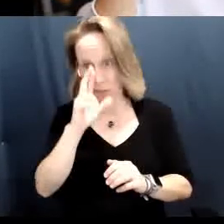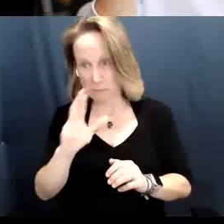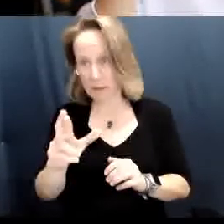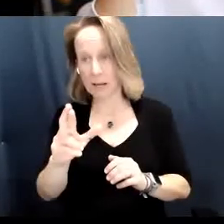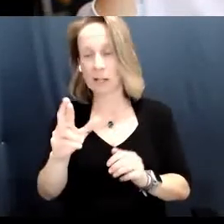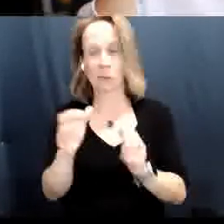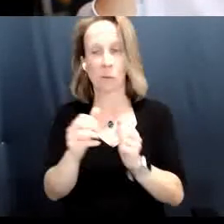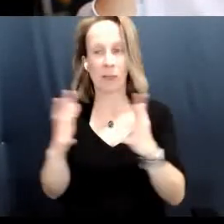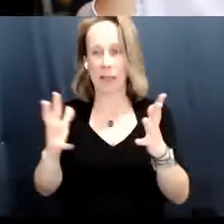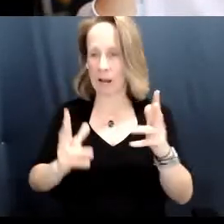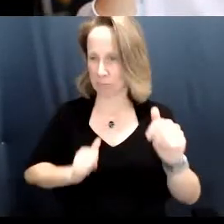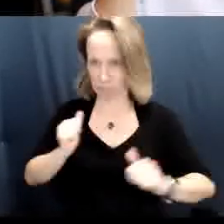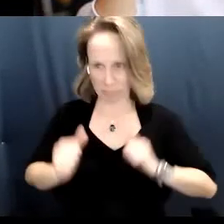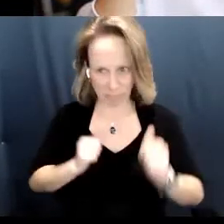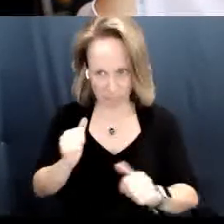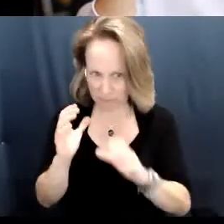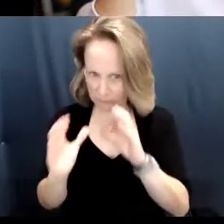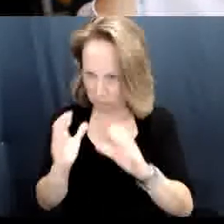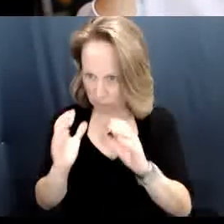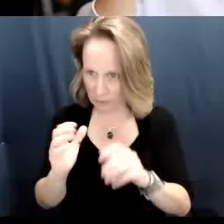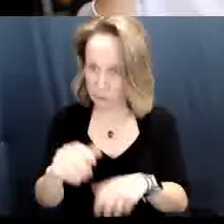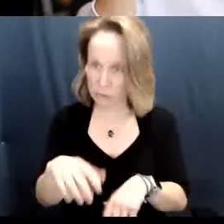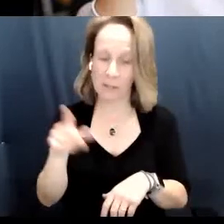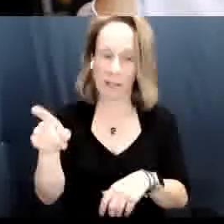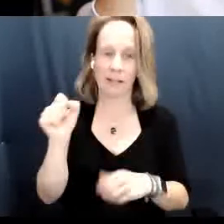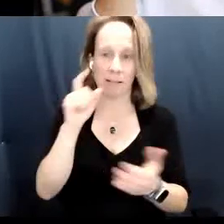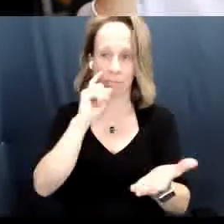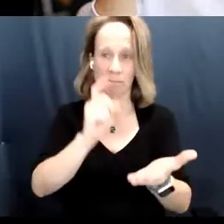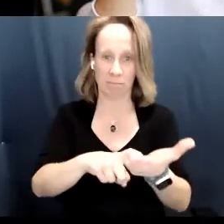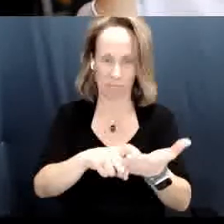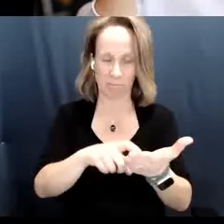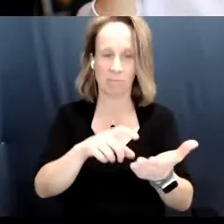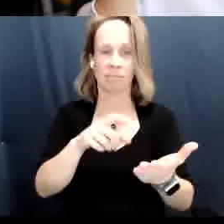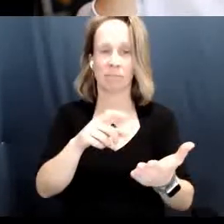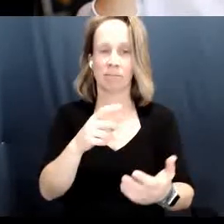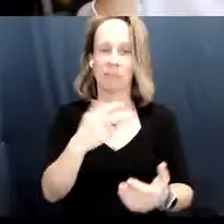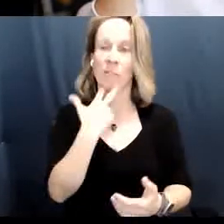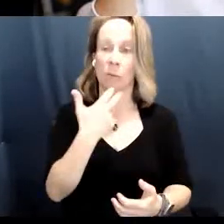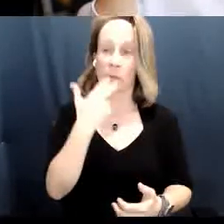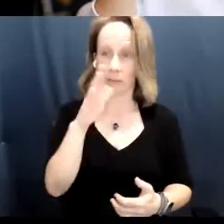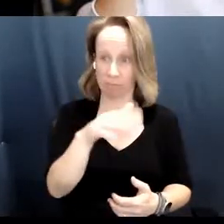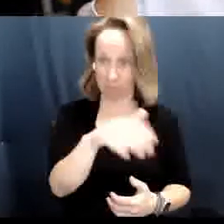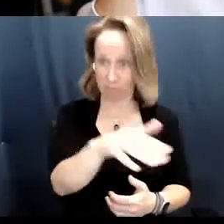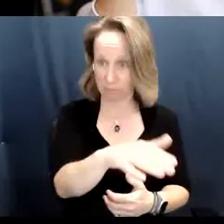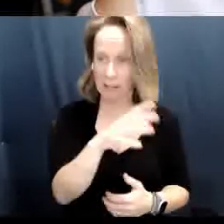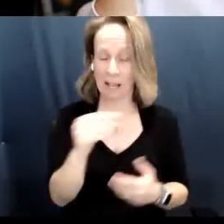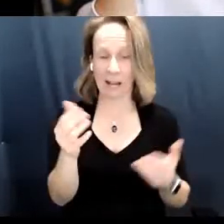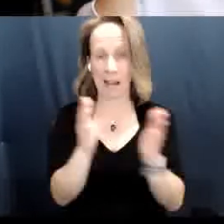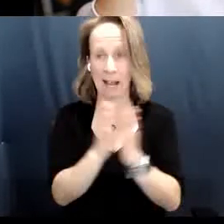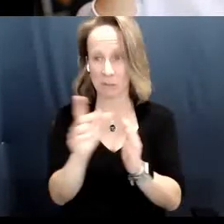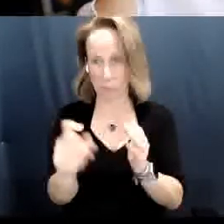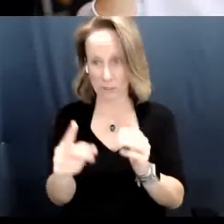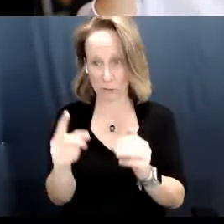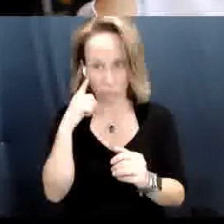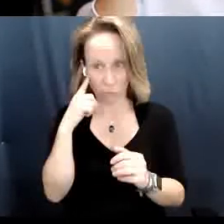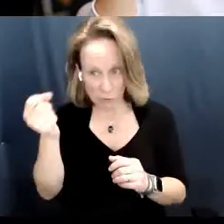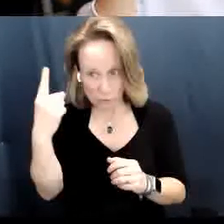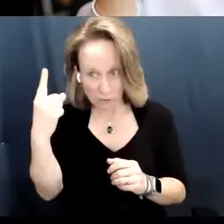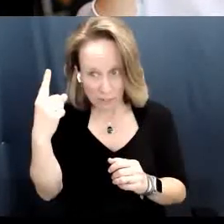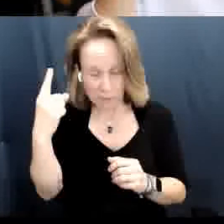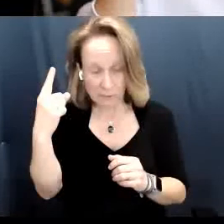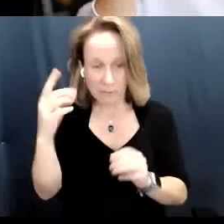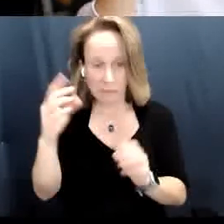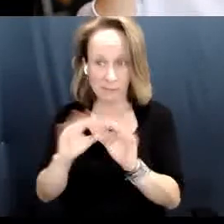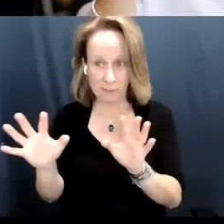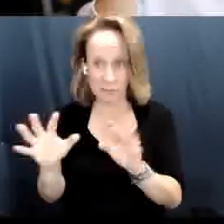pick up on nonverbal cues and tones, and they know how to ask questions for understanding. They also know when and how to